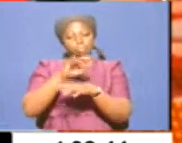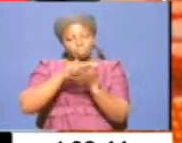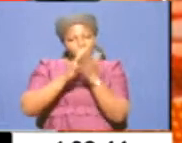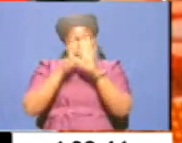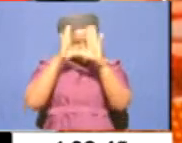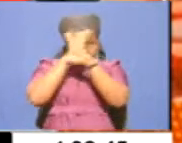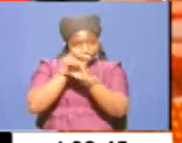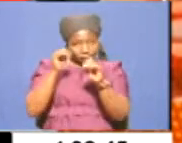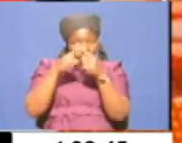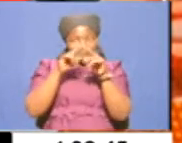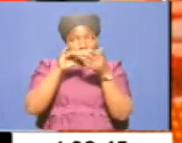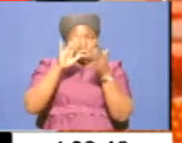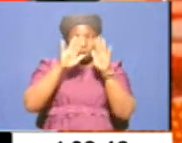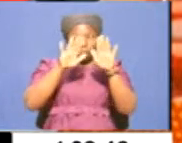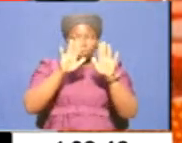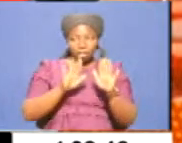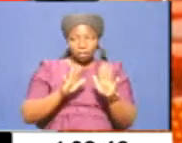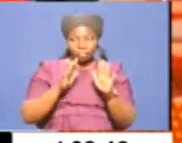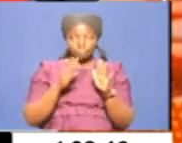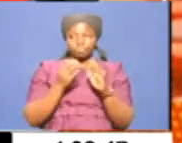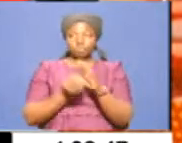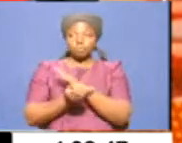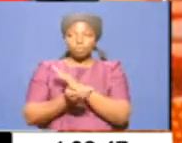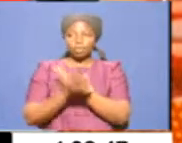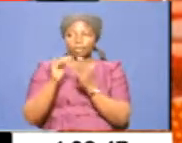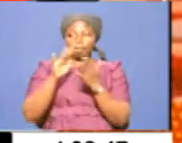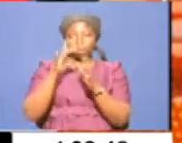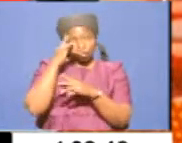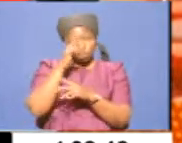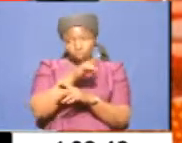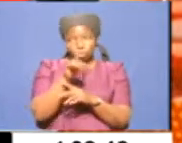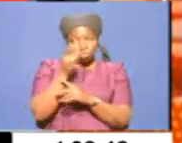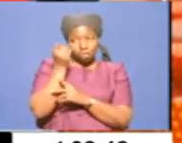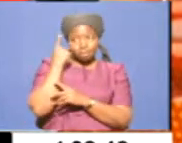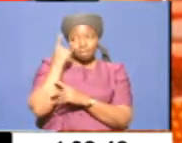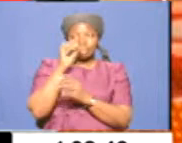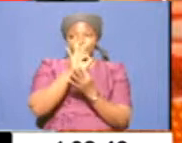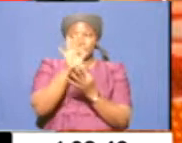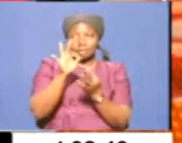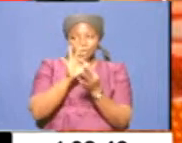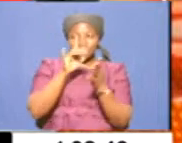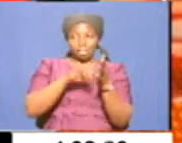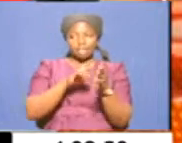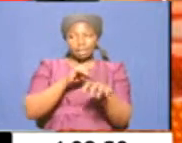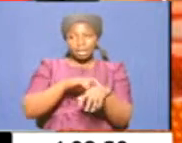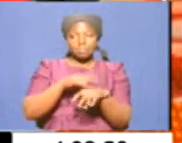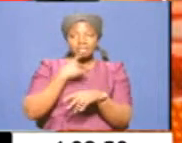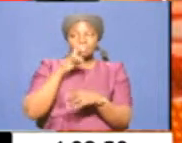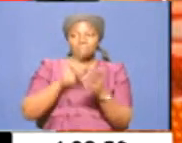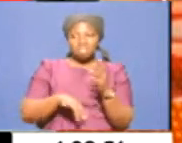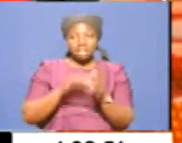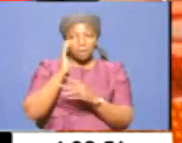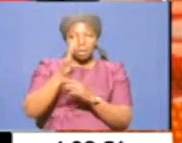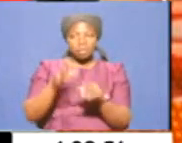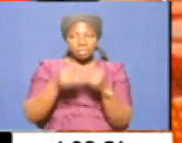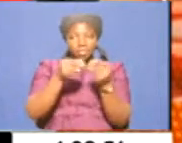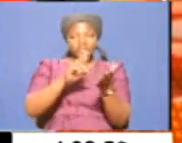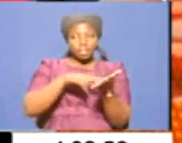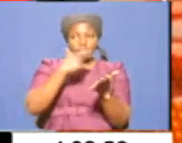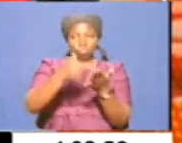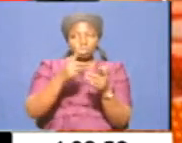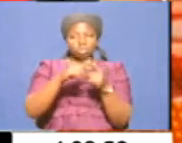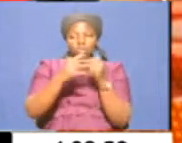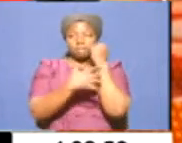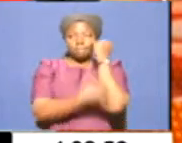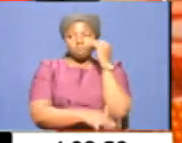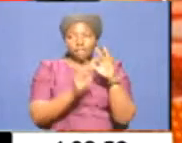importantly, to break it down further so that then we can get to understand exactly when he says that he'll be giving out resources to the vulnerable and poor